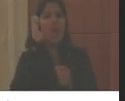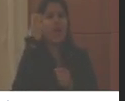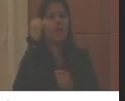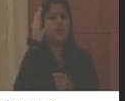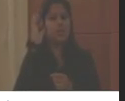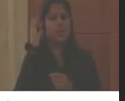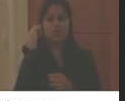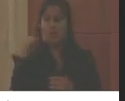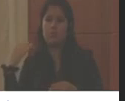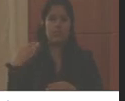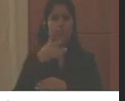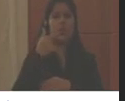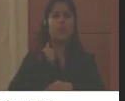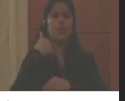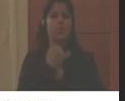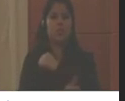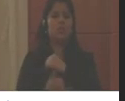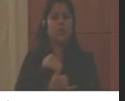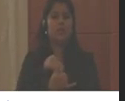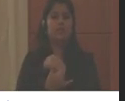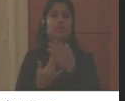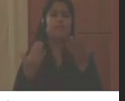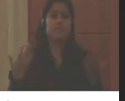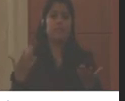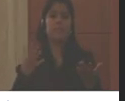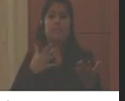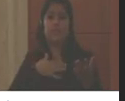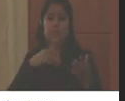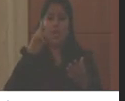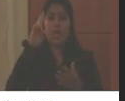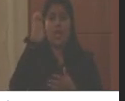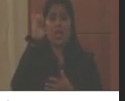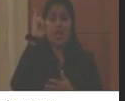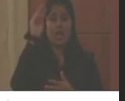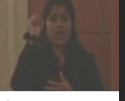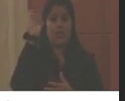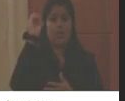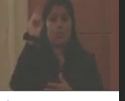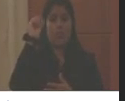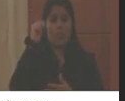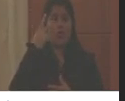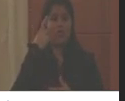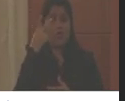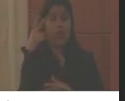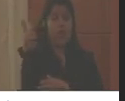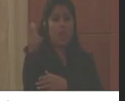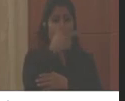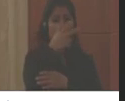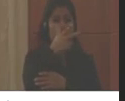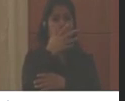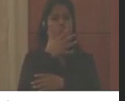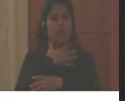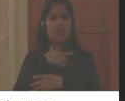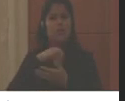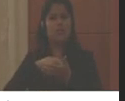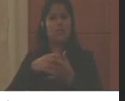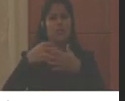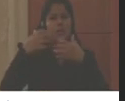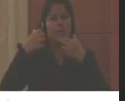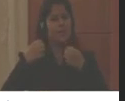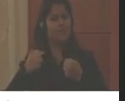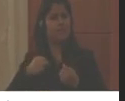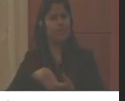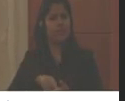switched pathways to the east and hit our country. And a stationary phenomenon was Raymond, which, as we can see in this video,